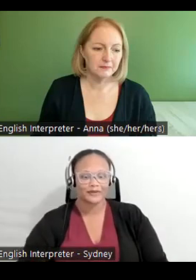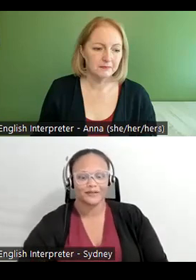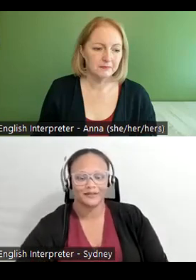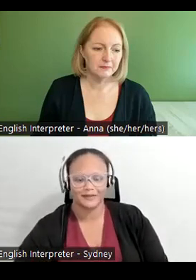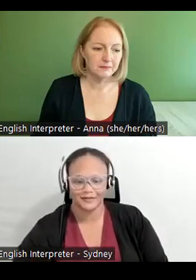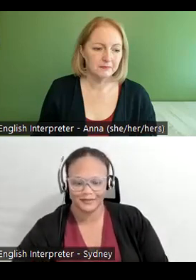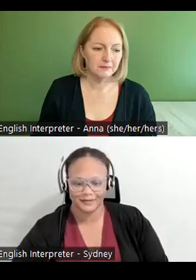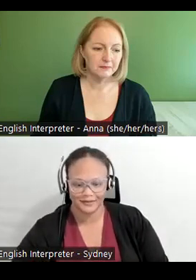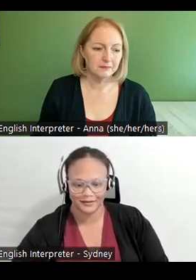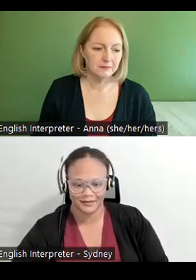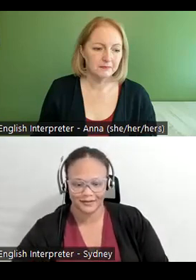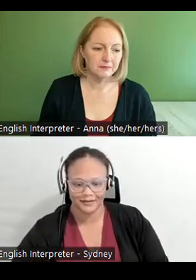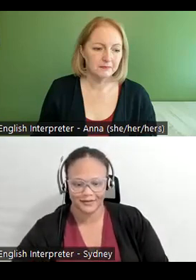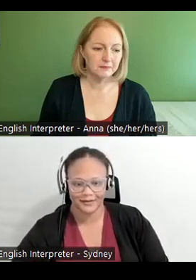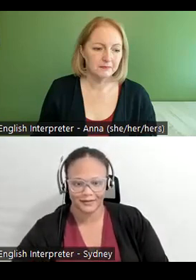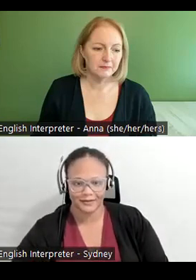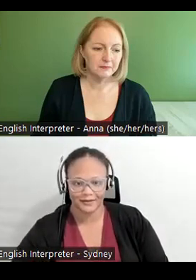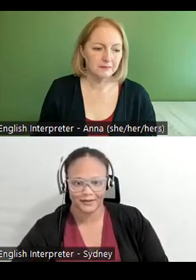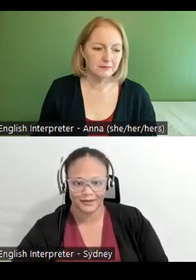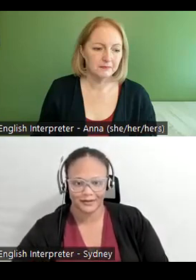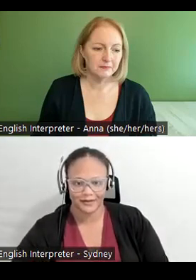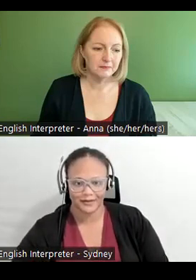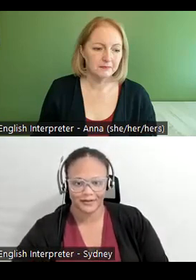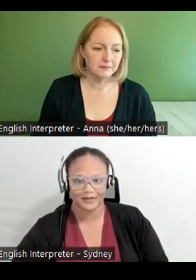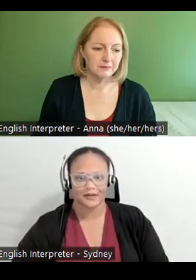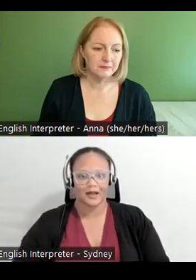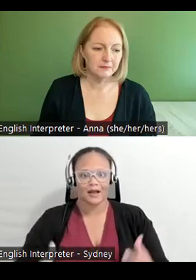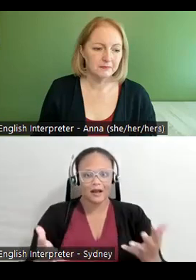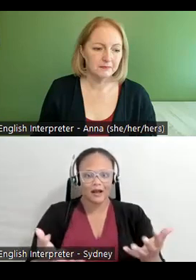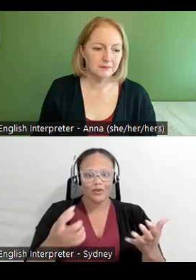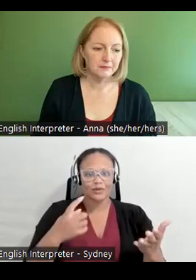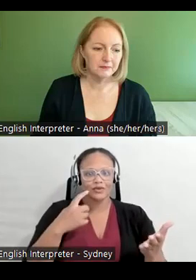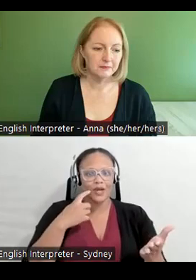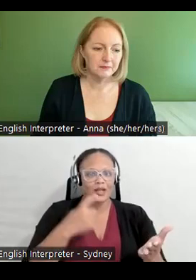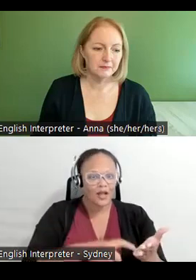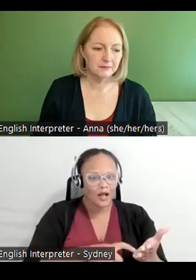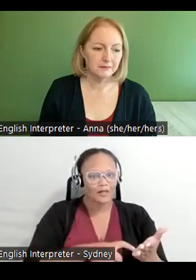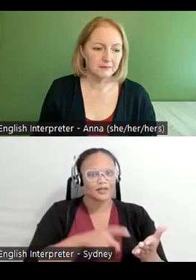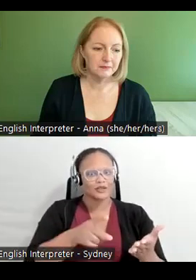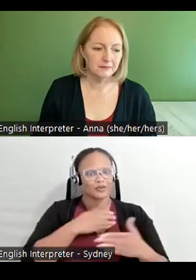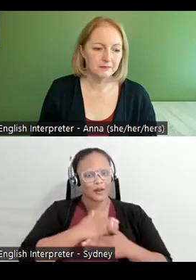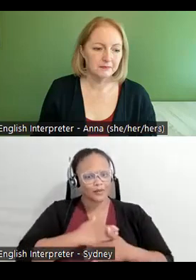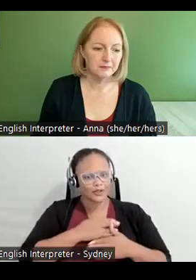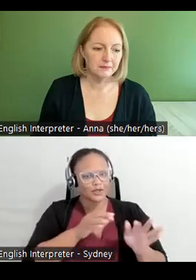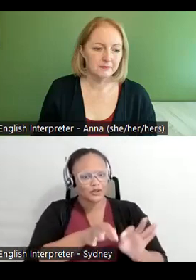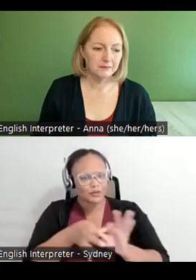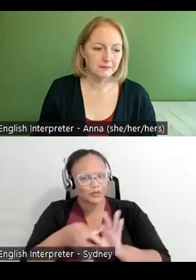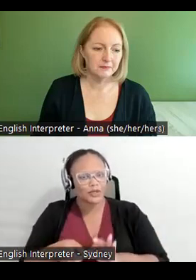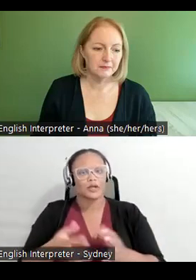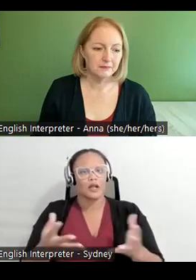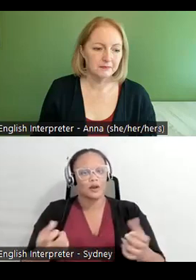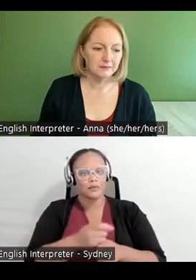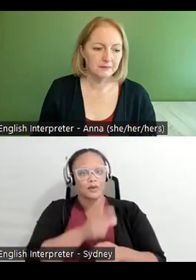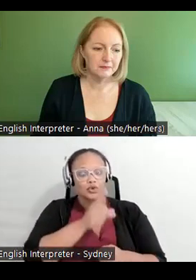in regards to the interpretation, and also feel very strongly that we want to make sure that this is an area where we always